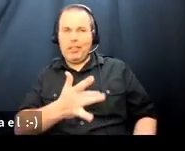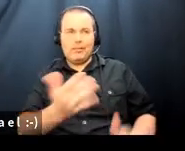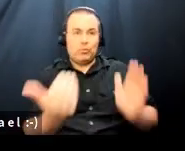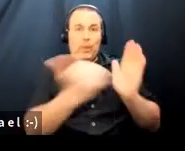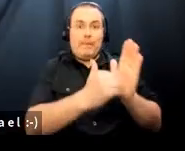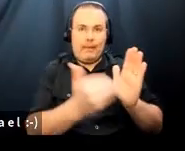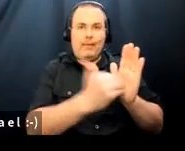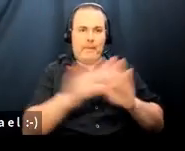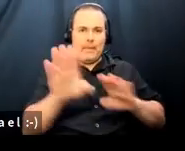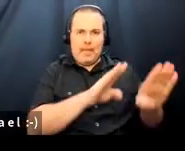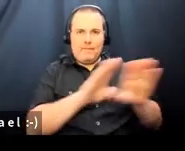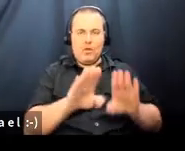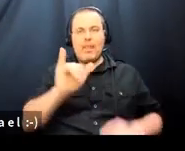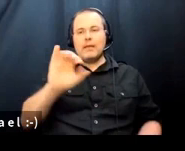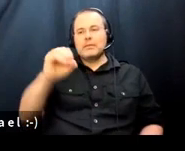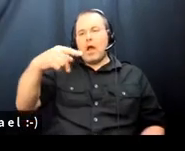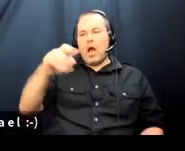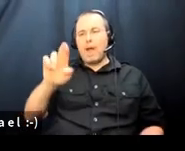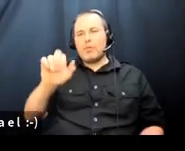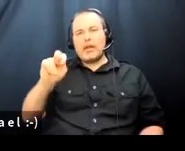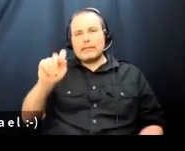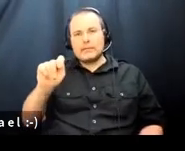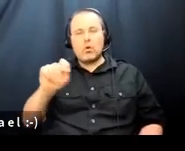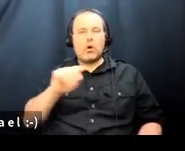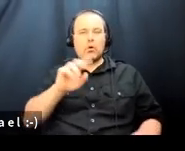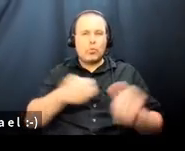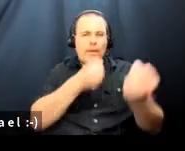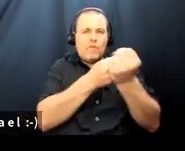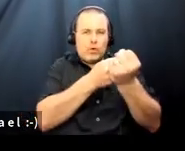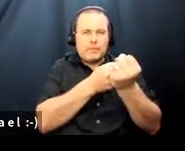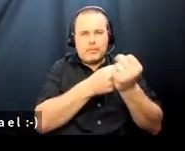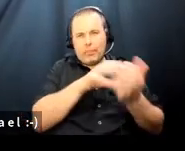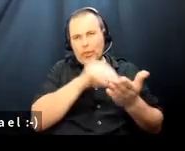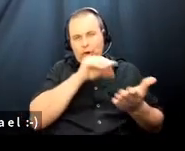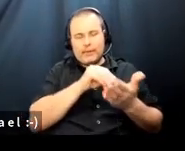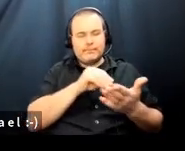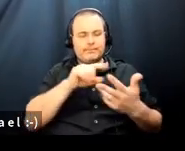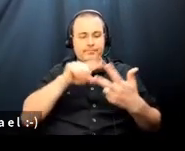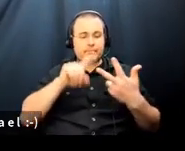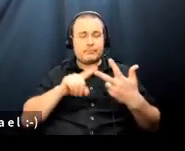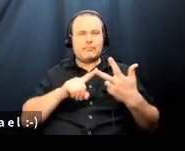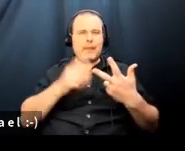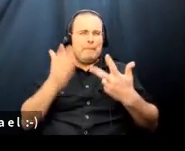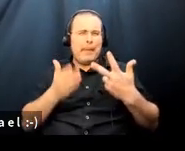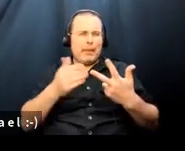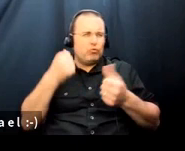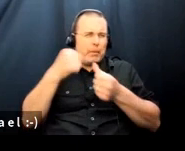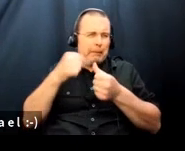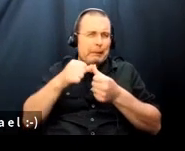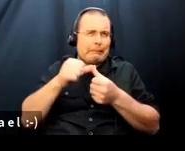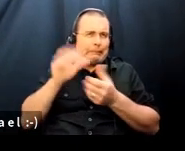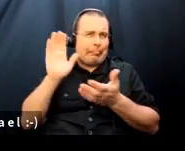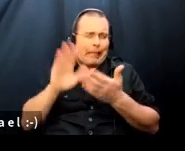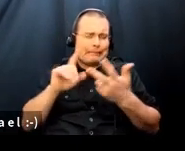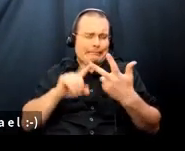reinforcement learning or operant learning. The third type of learning, you may remember less about this guy unless